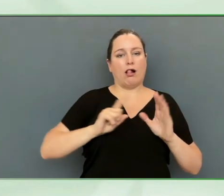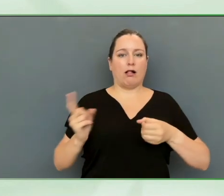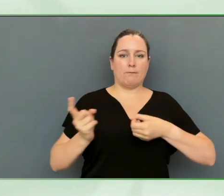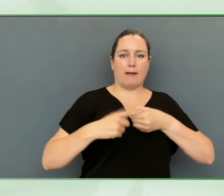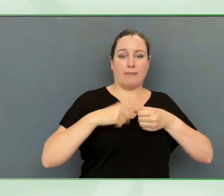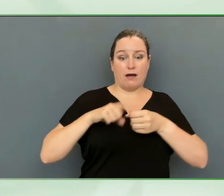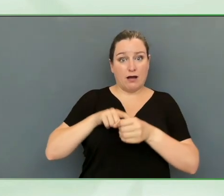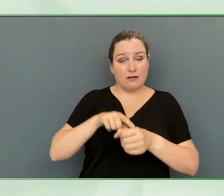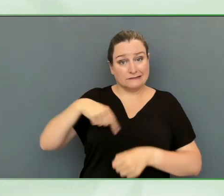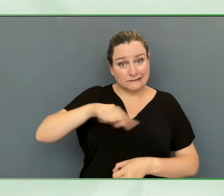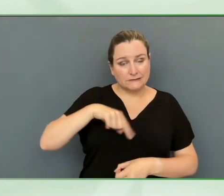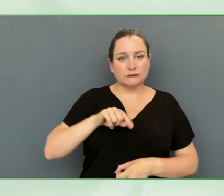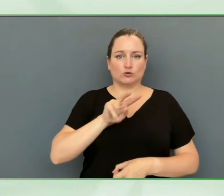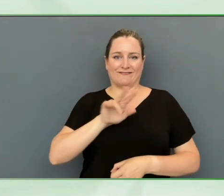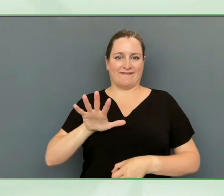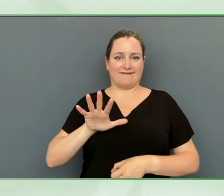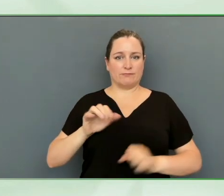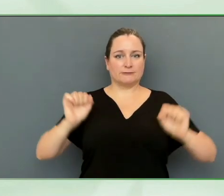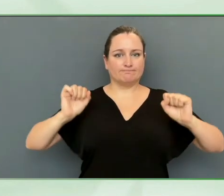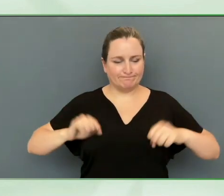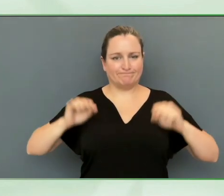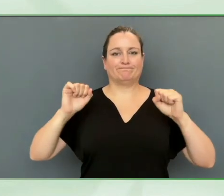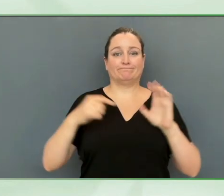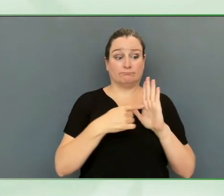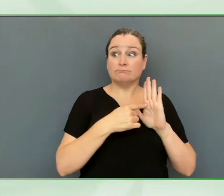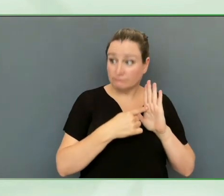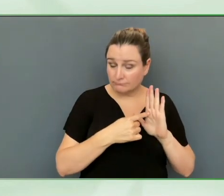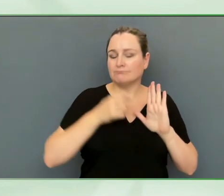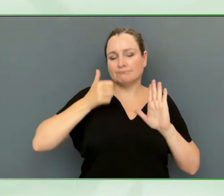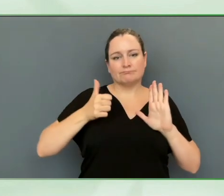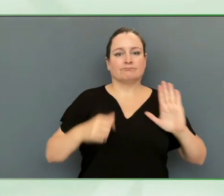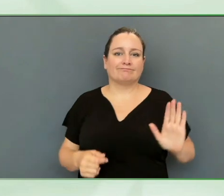those agencies that sit on our board have to